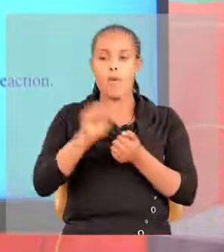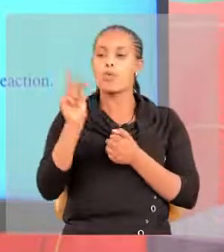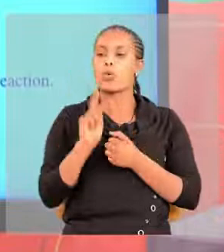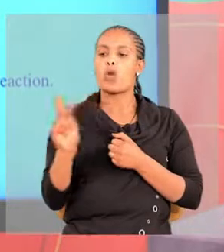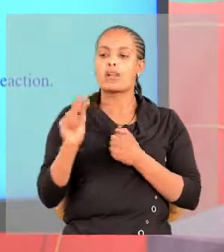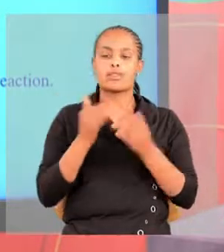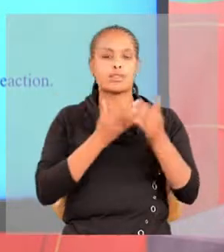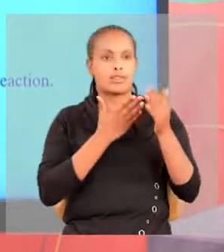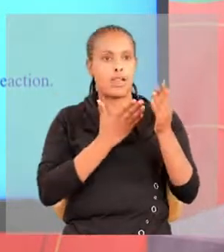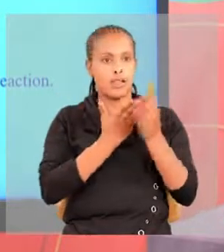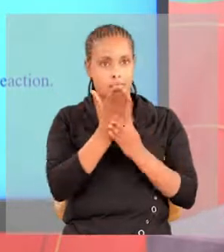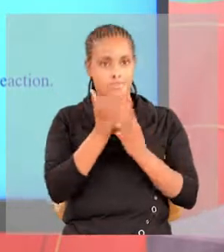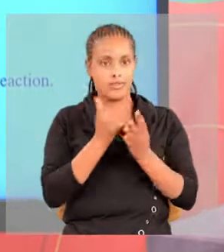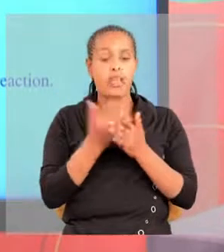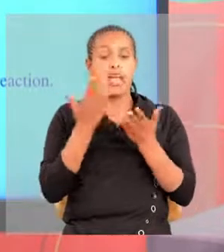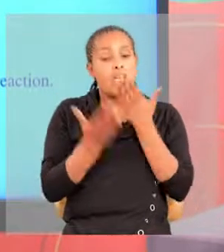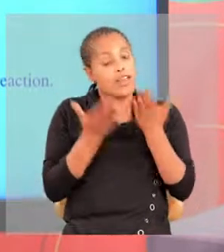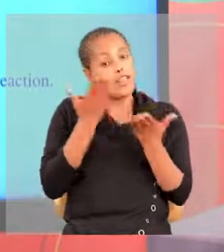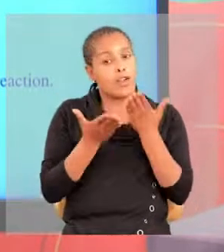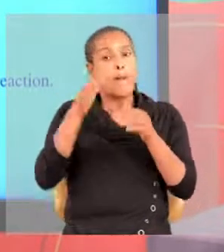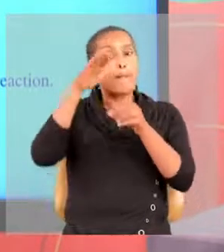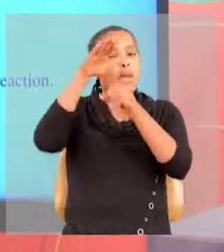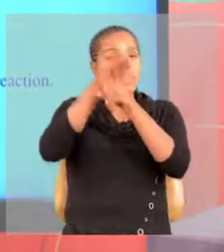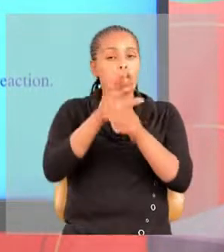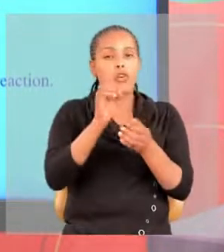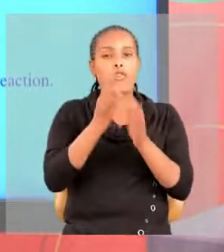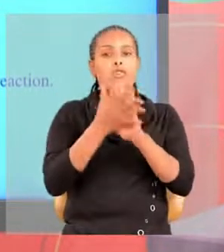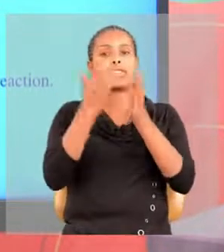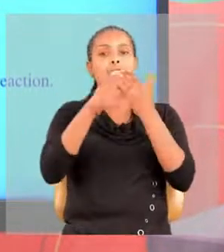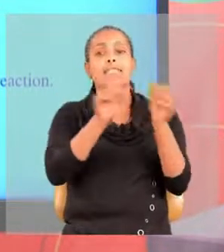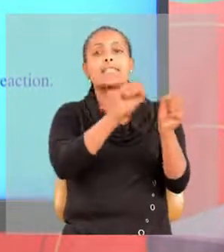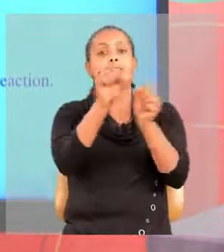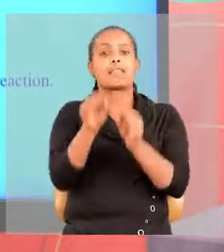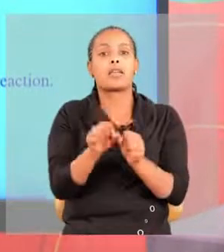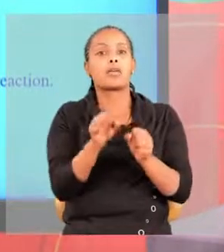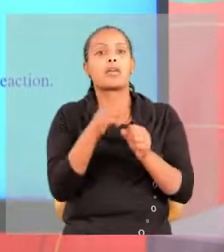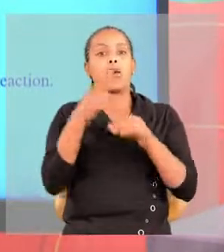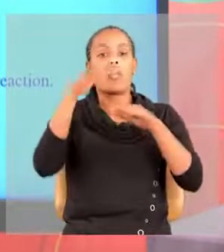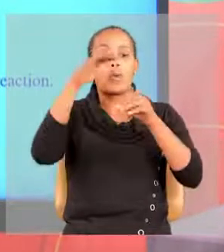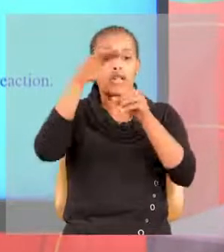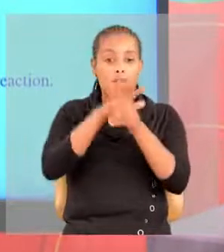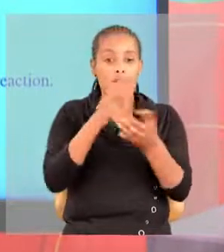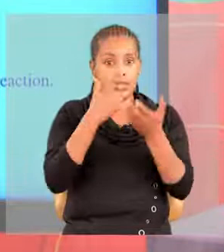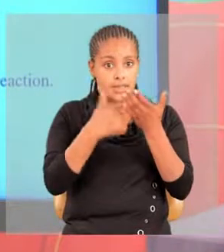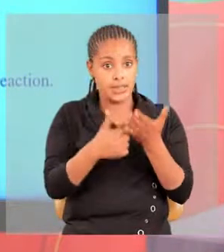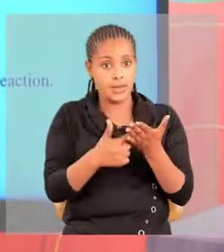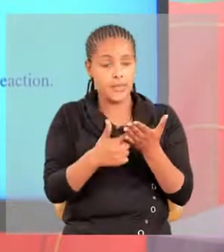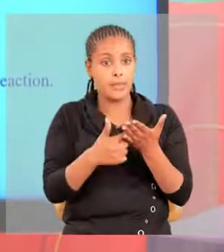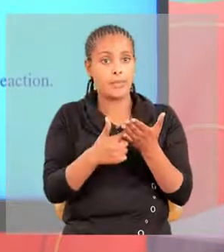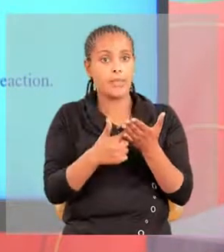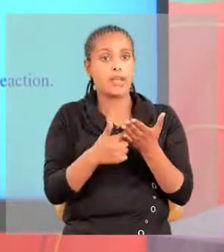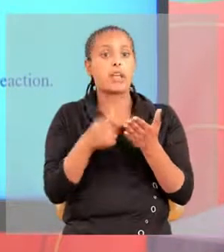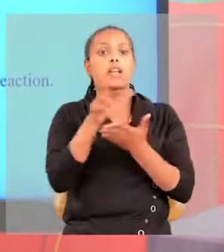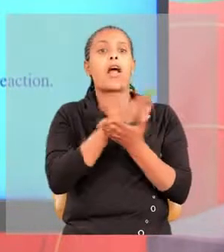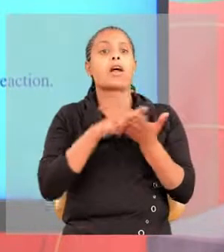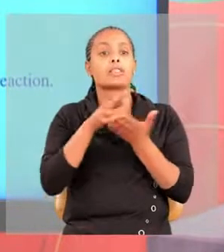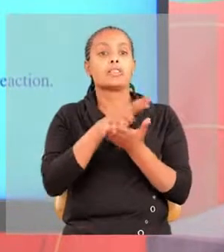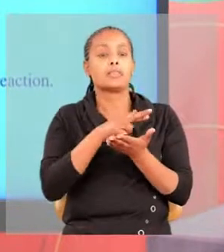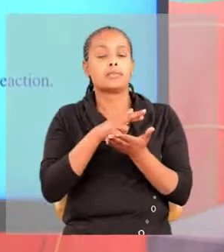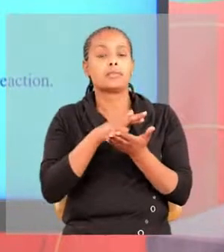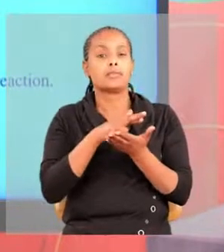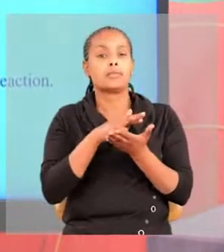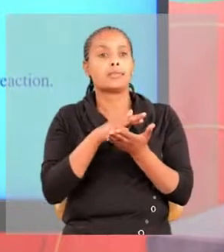side. If pressure of this system, if pressure of this reaction